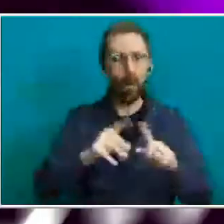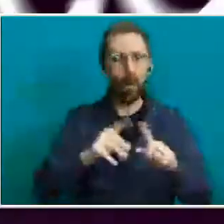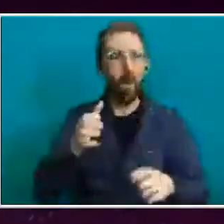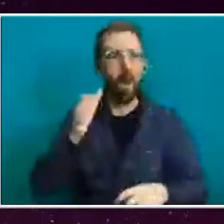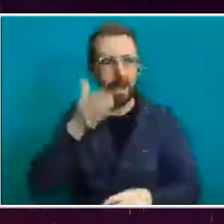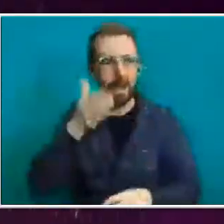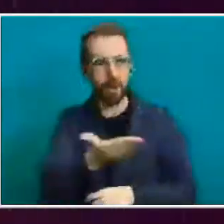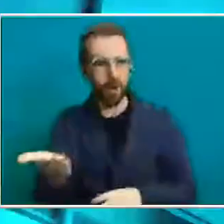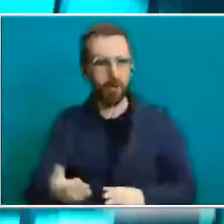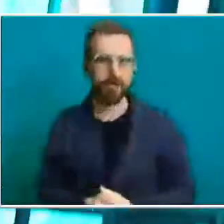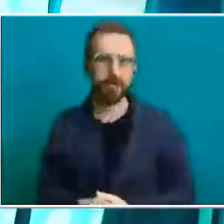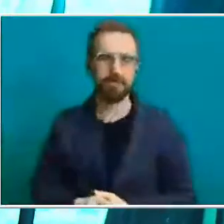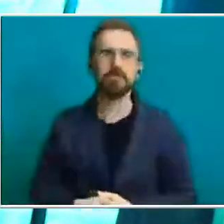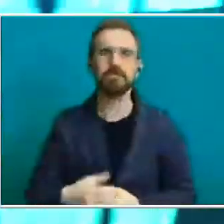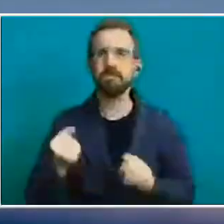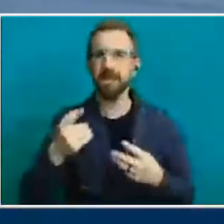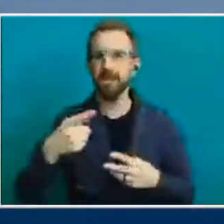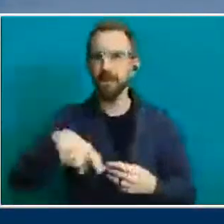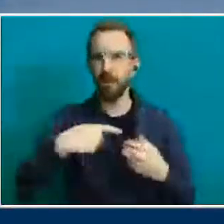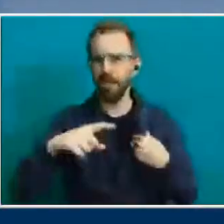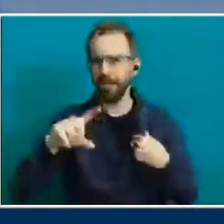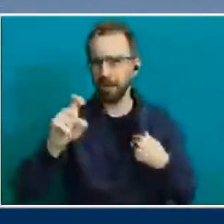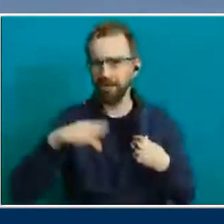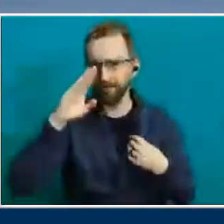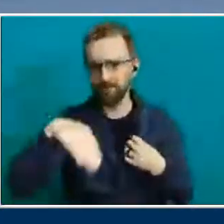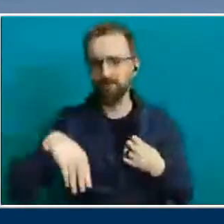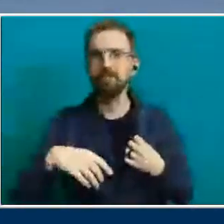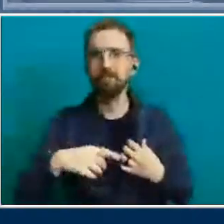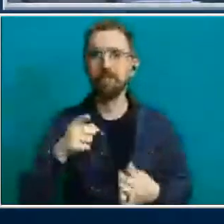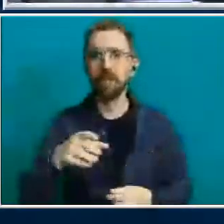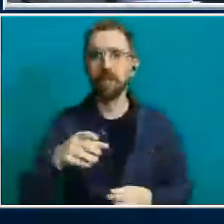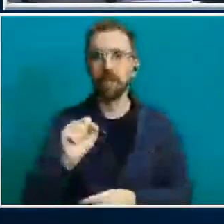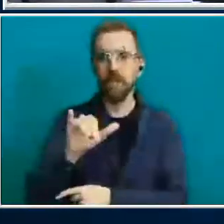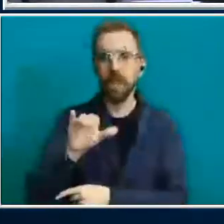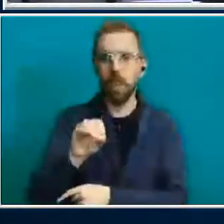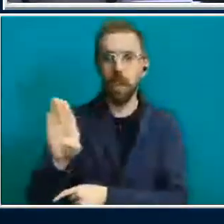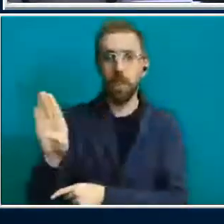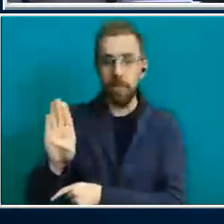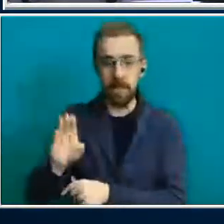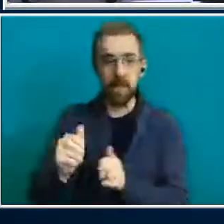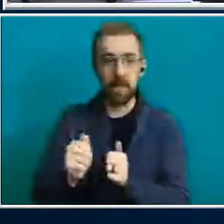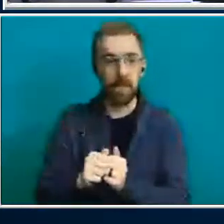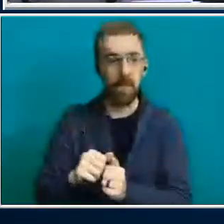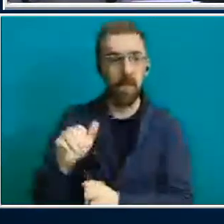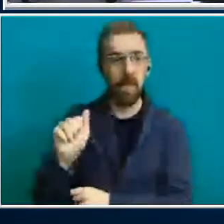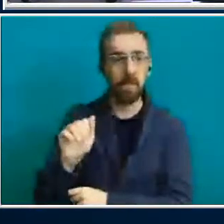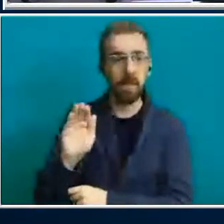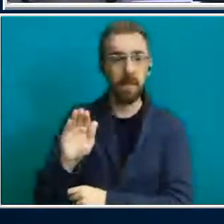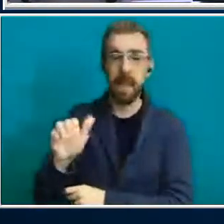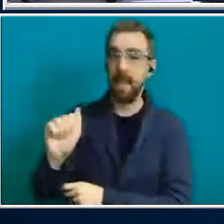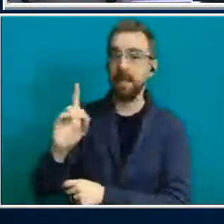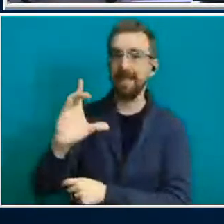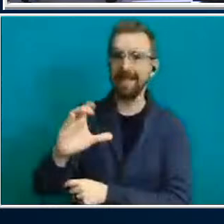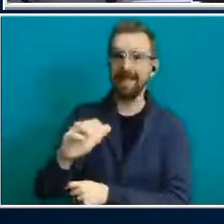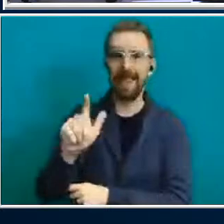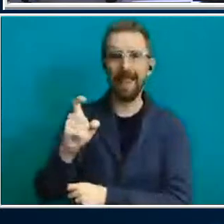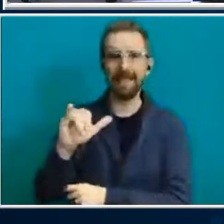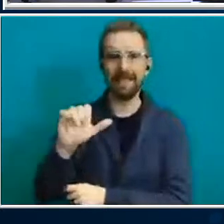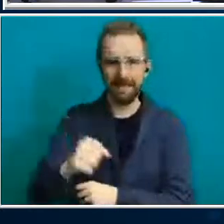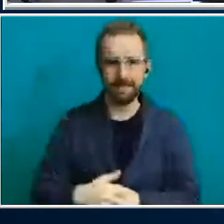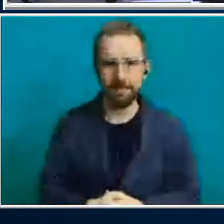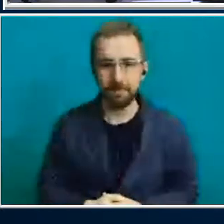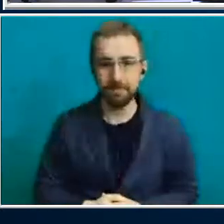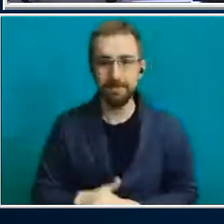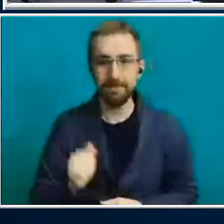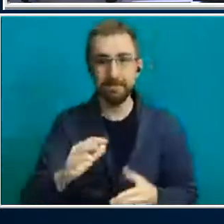you have questions out there. Let's head to Studio B with ADC. Alexis? How you doing? You know, you can say that. My dad used